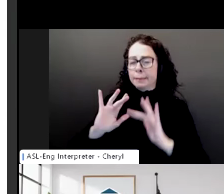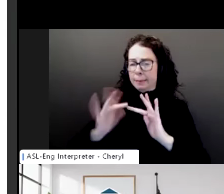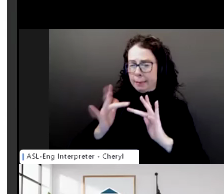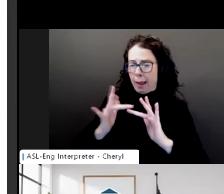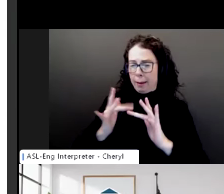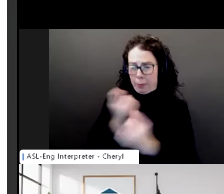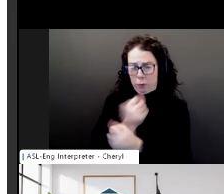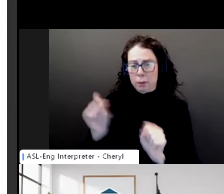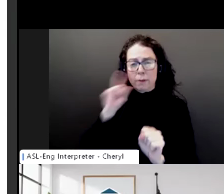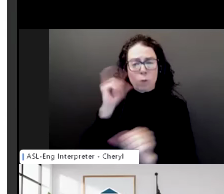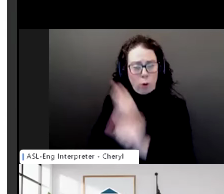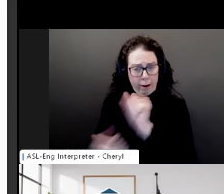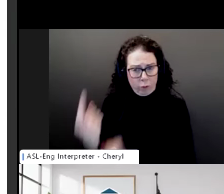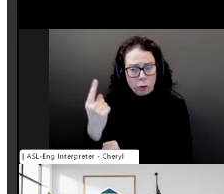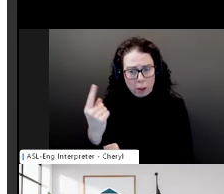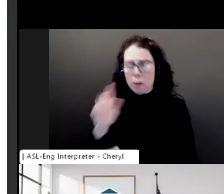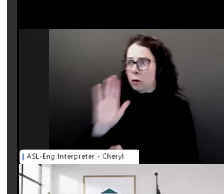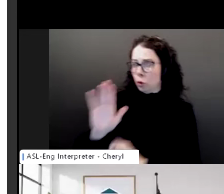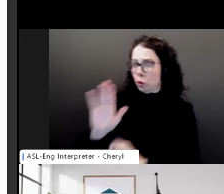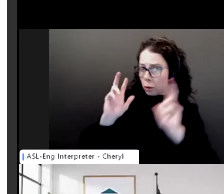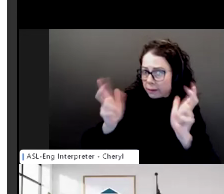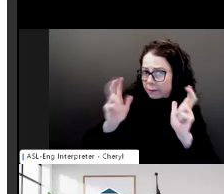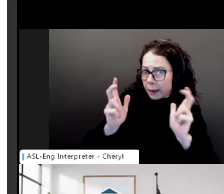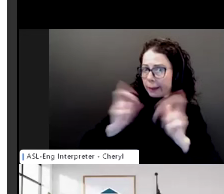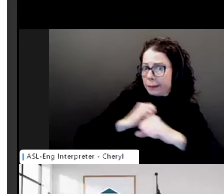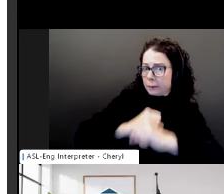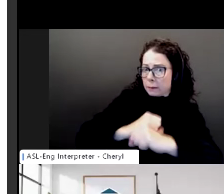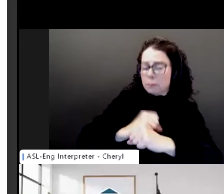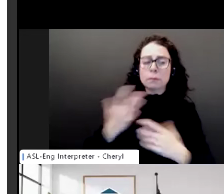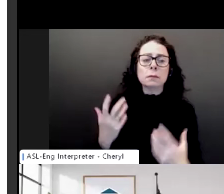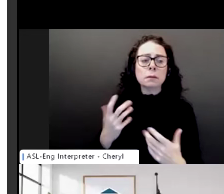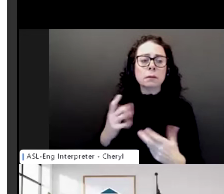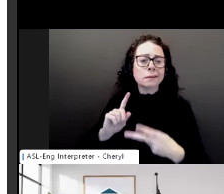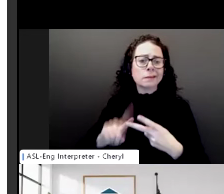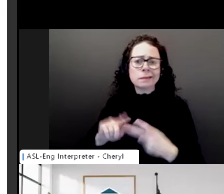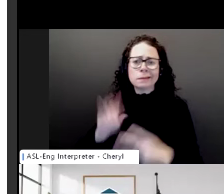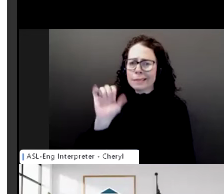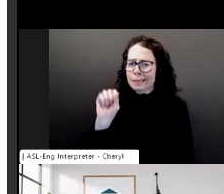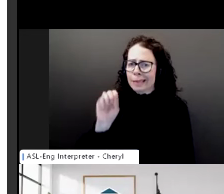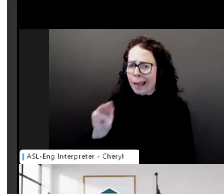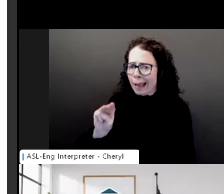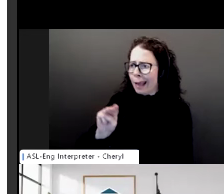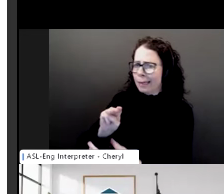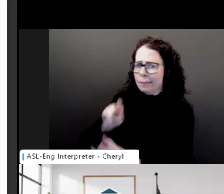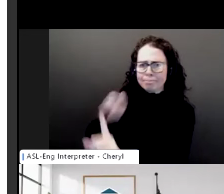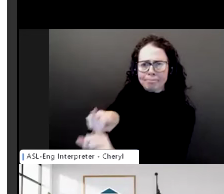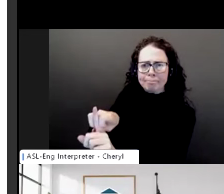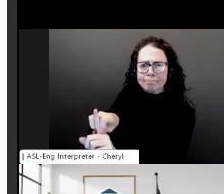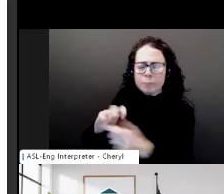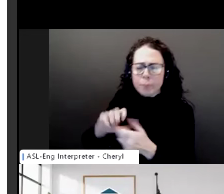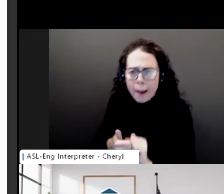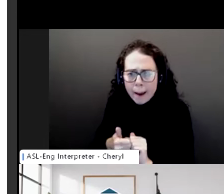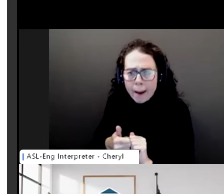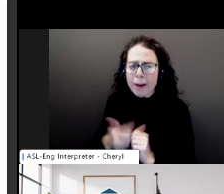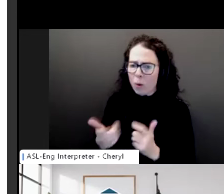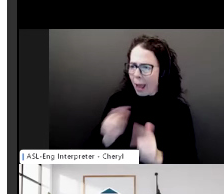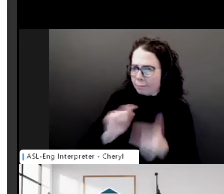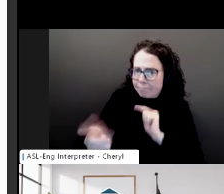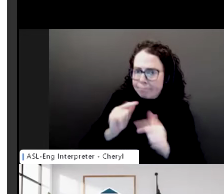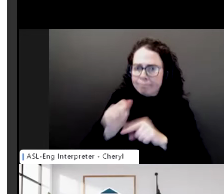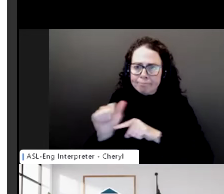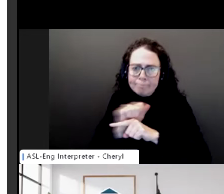your device to protecting your information, how to spot scams, and there's lots of fun interactive activities included in that course.